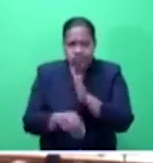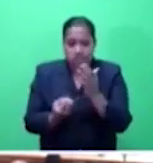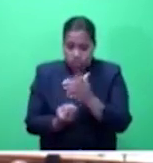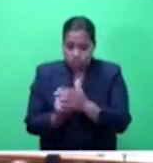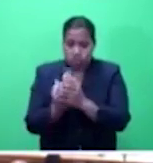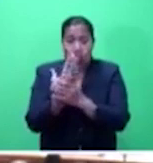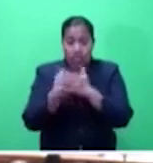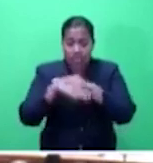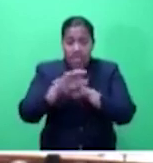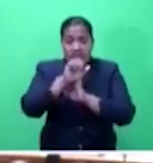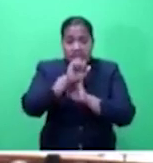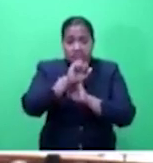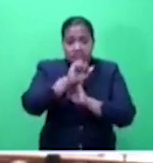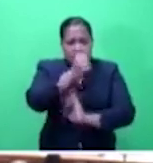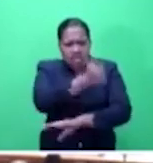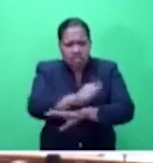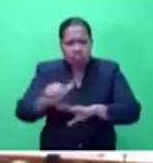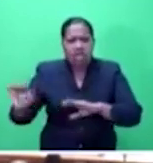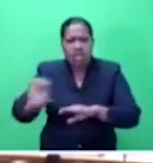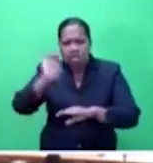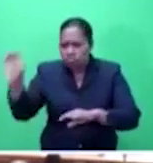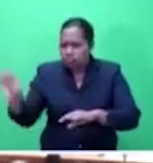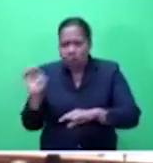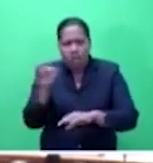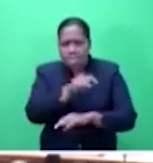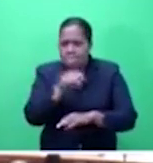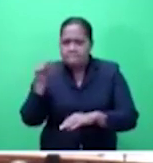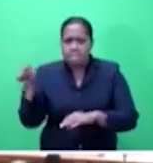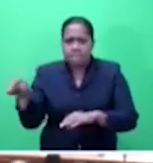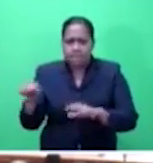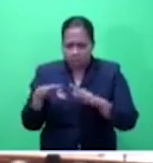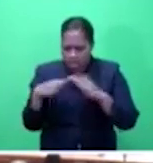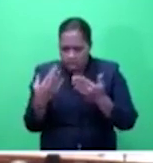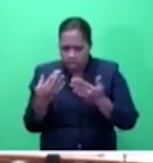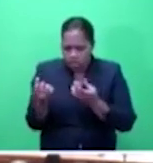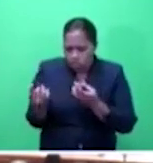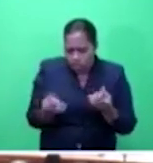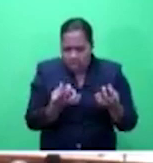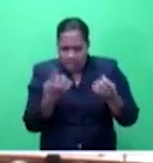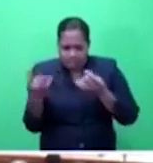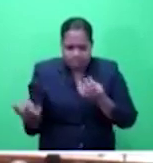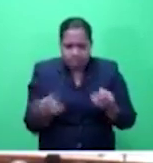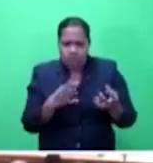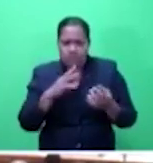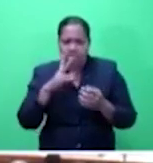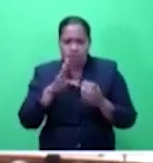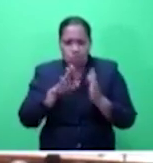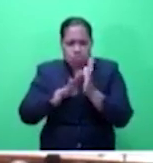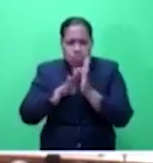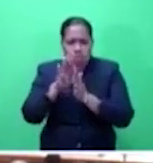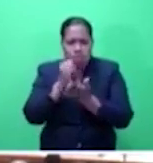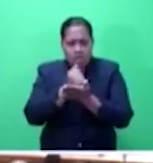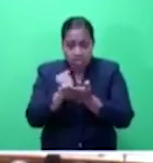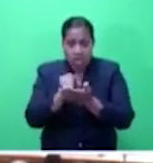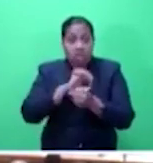Europe. While we'd already been preparing for softened regional growth numbers, COVID-19 threw a grenade into